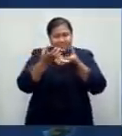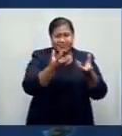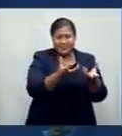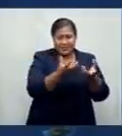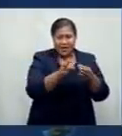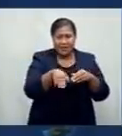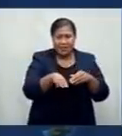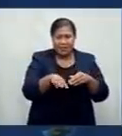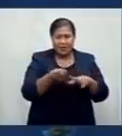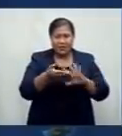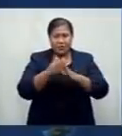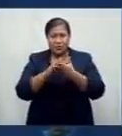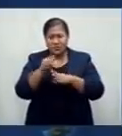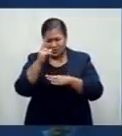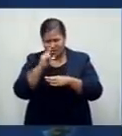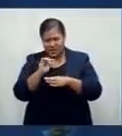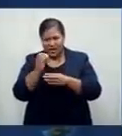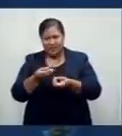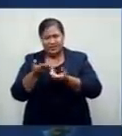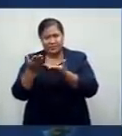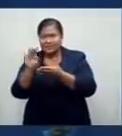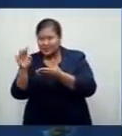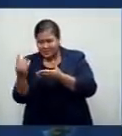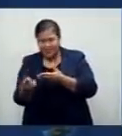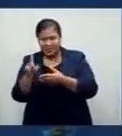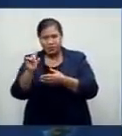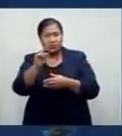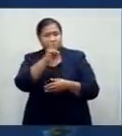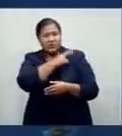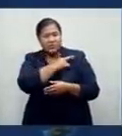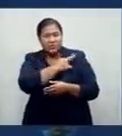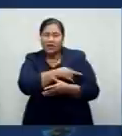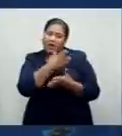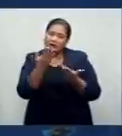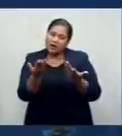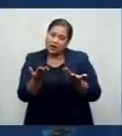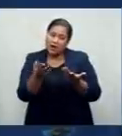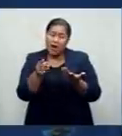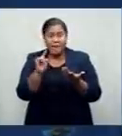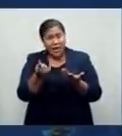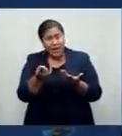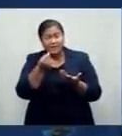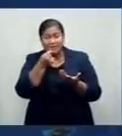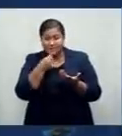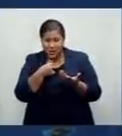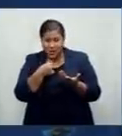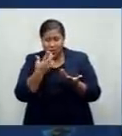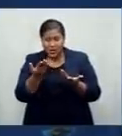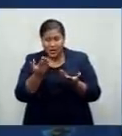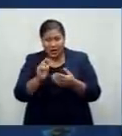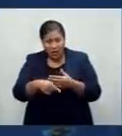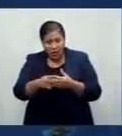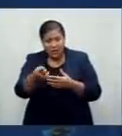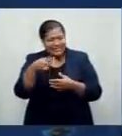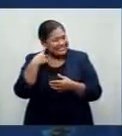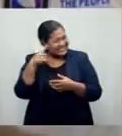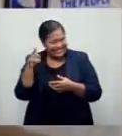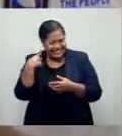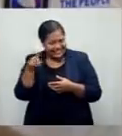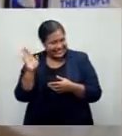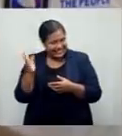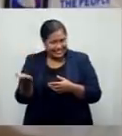of the community so that they can themselves take responsible. But it seems that few are continuing to disregard